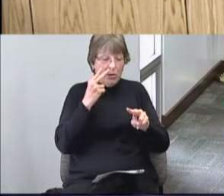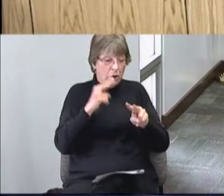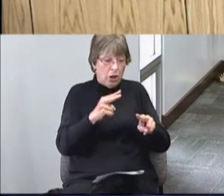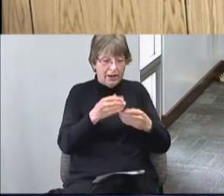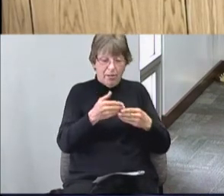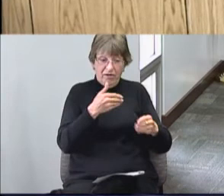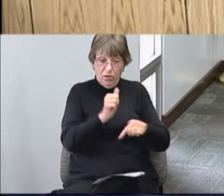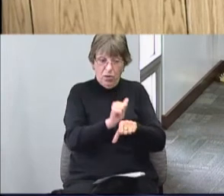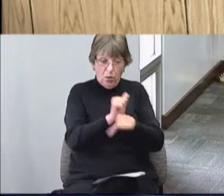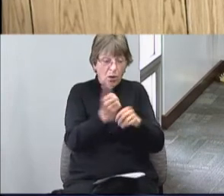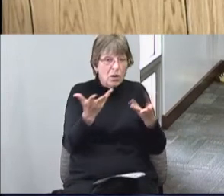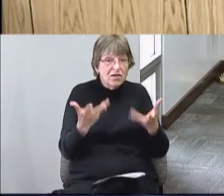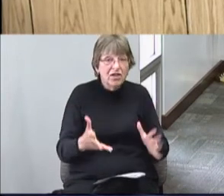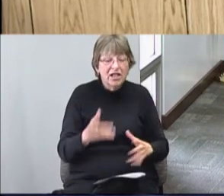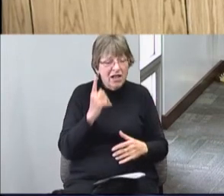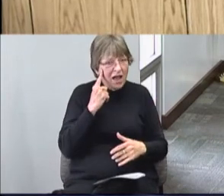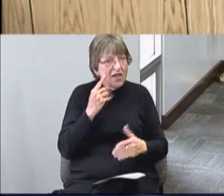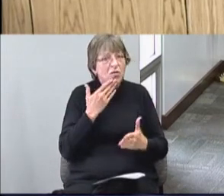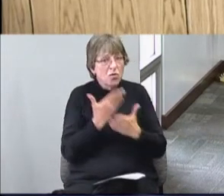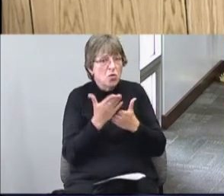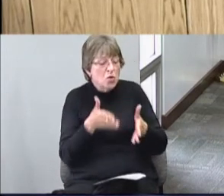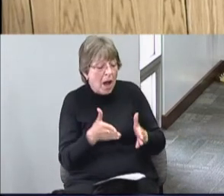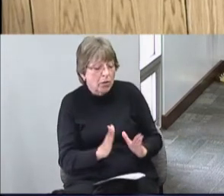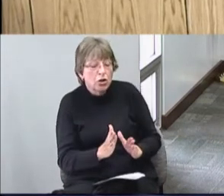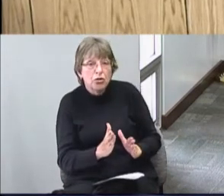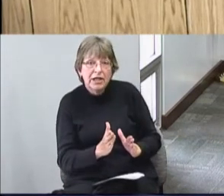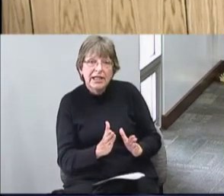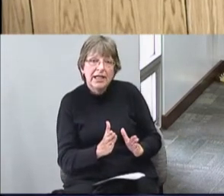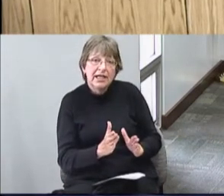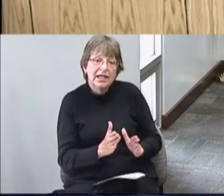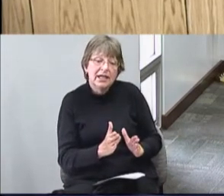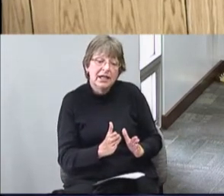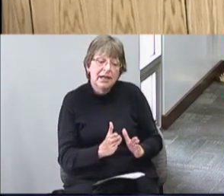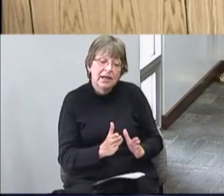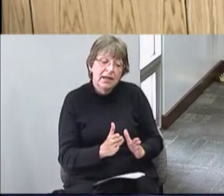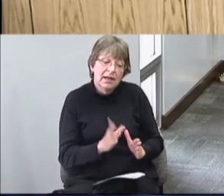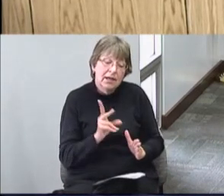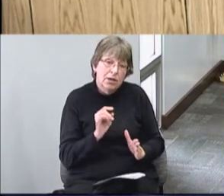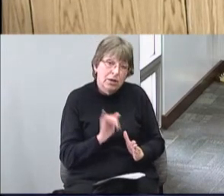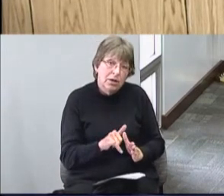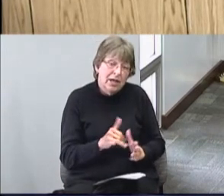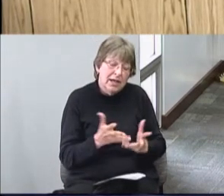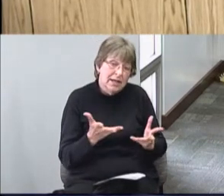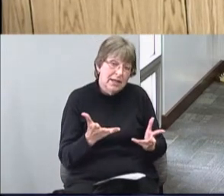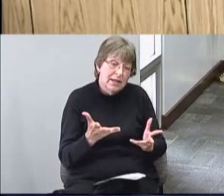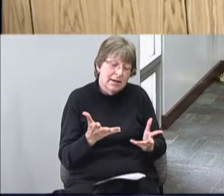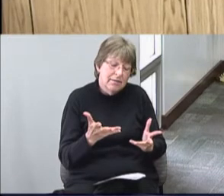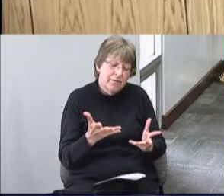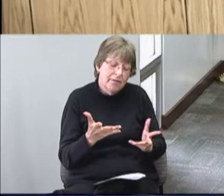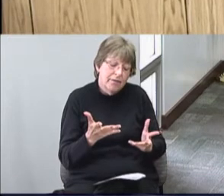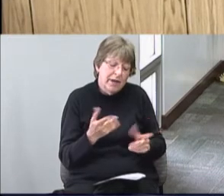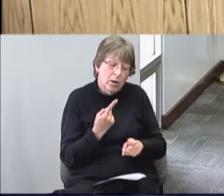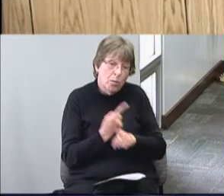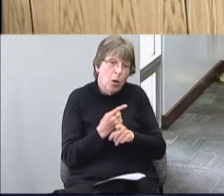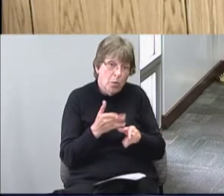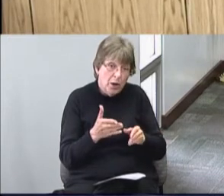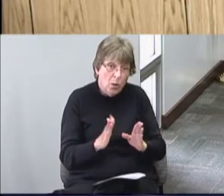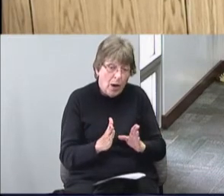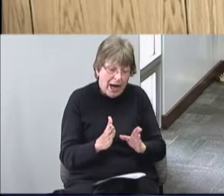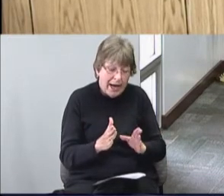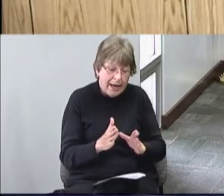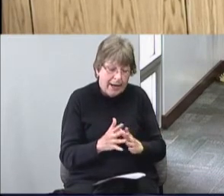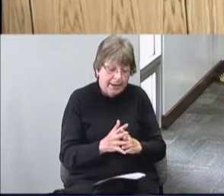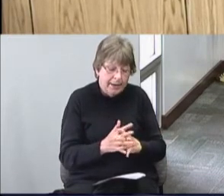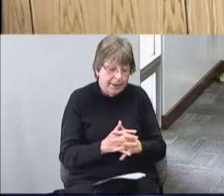been a very good opportunity to do this in a fashion that would have not have